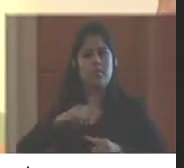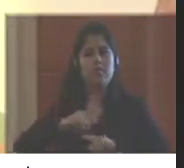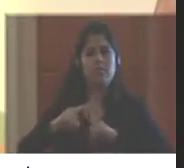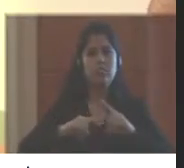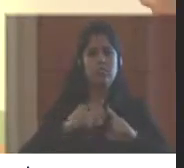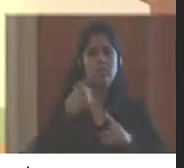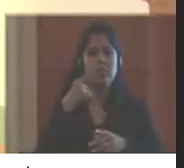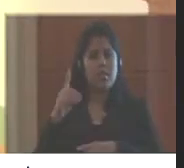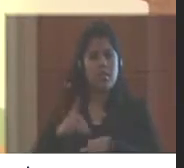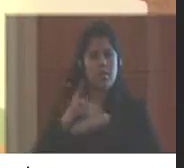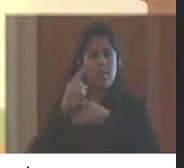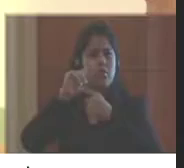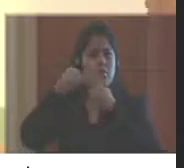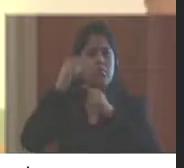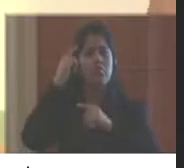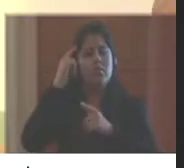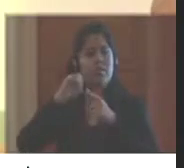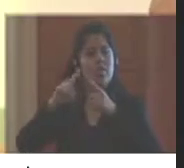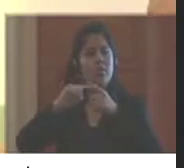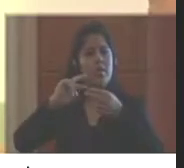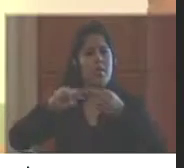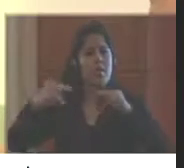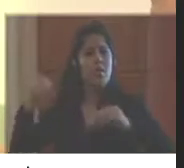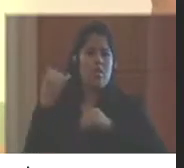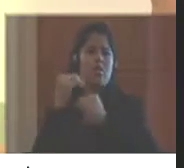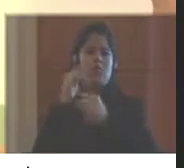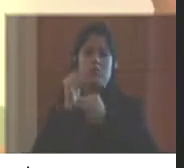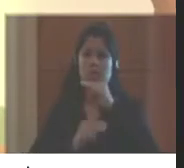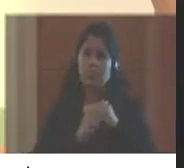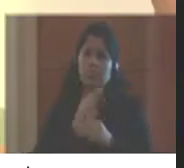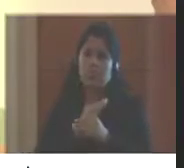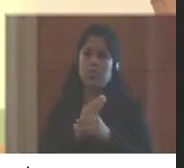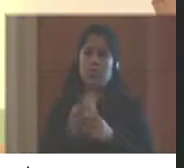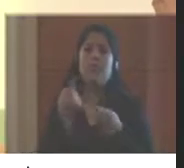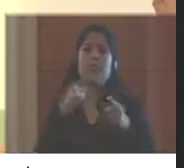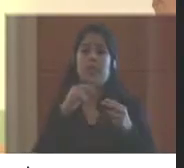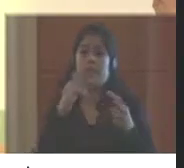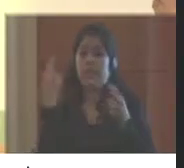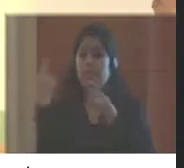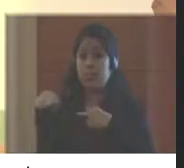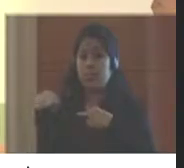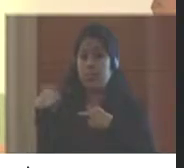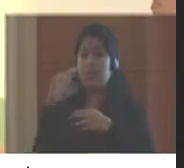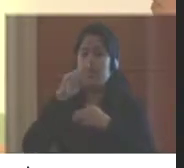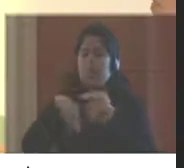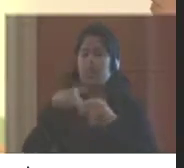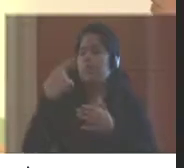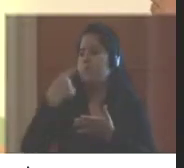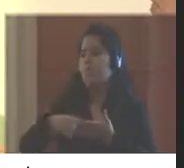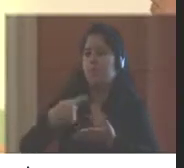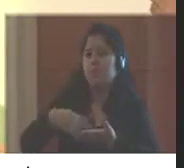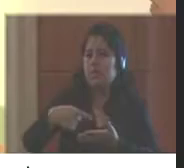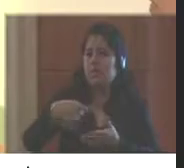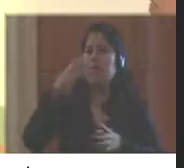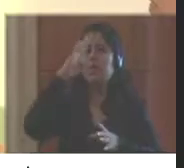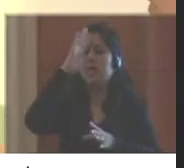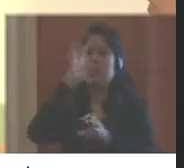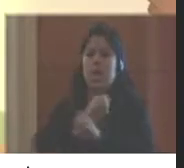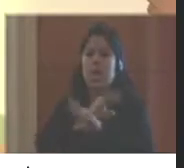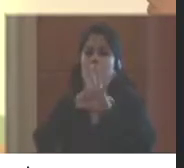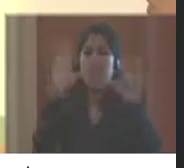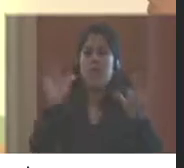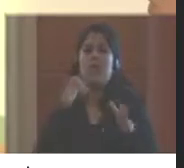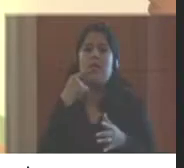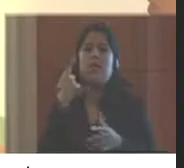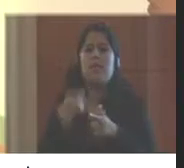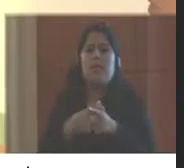that the responsibilities all too often are too distributed for even those who wish to be accountable to have the instruments to